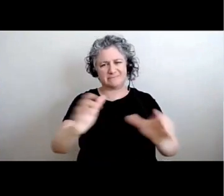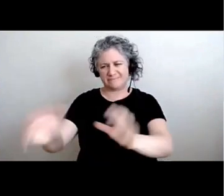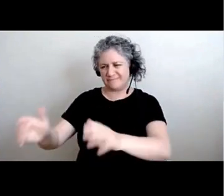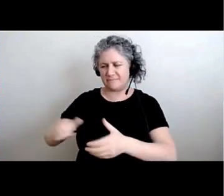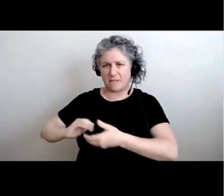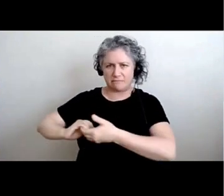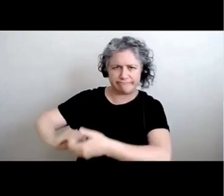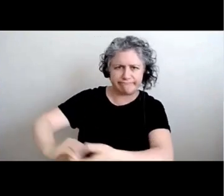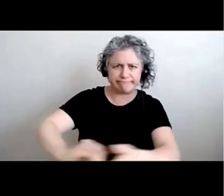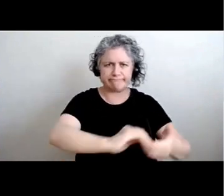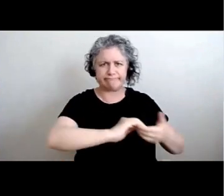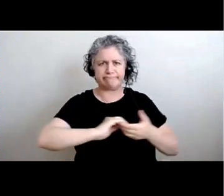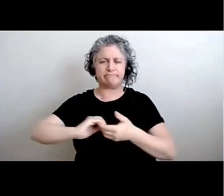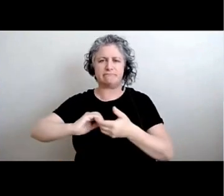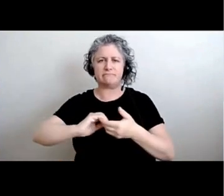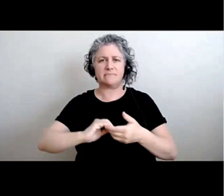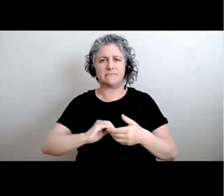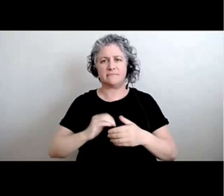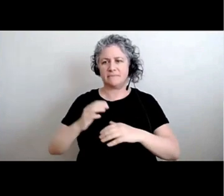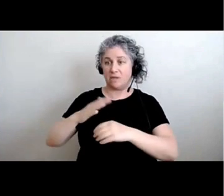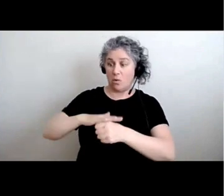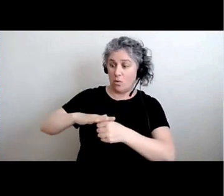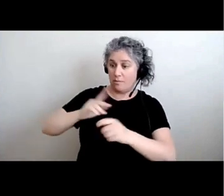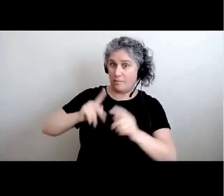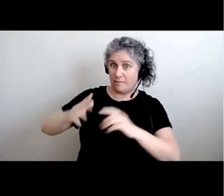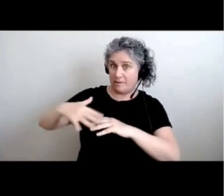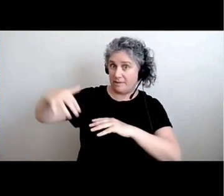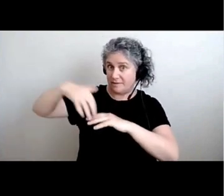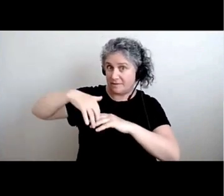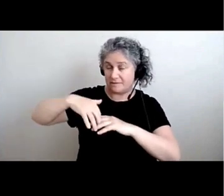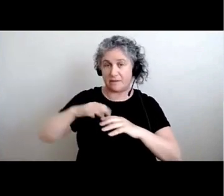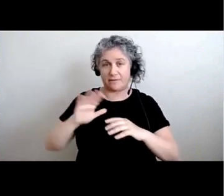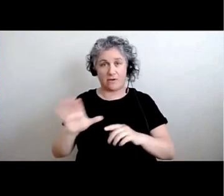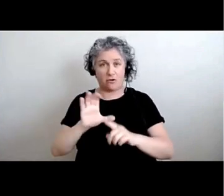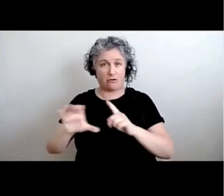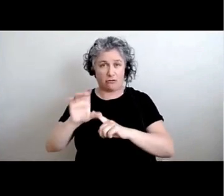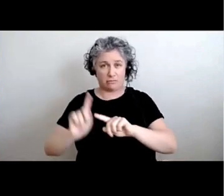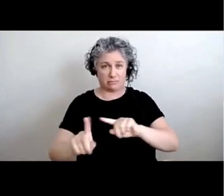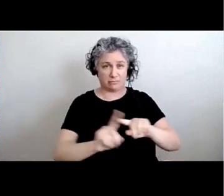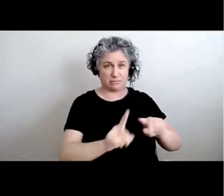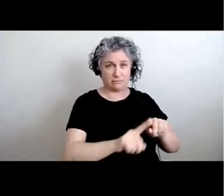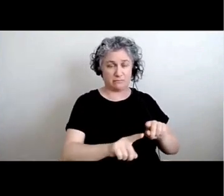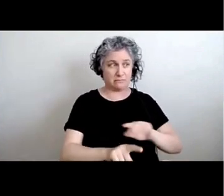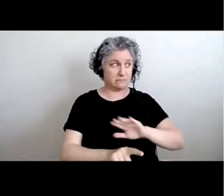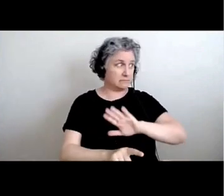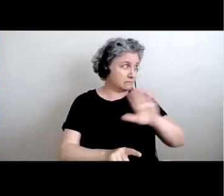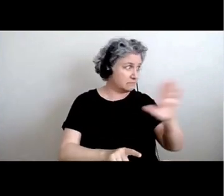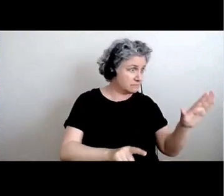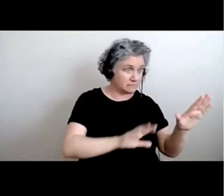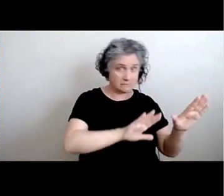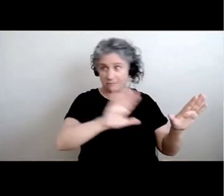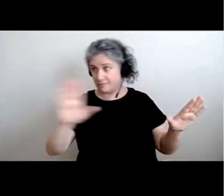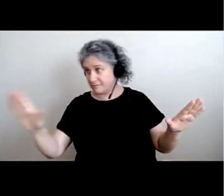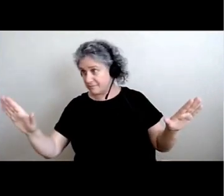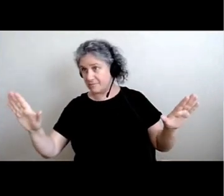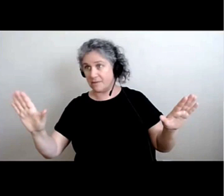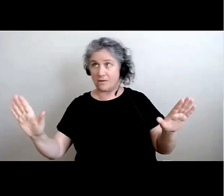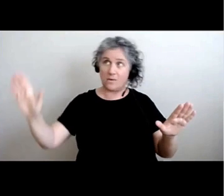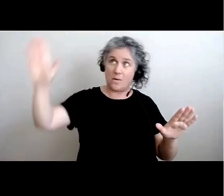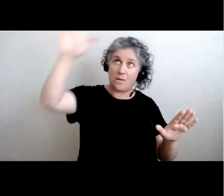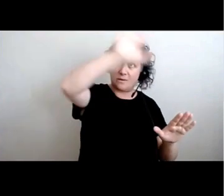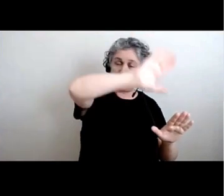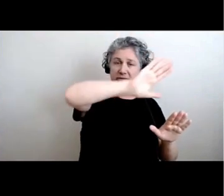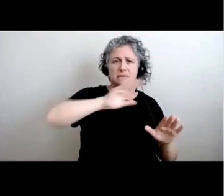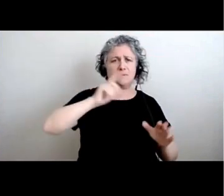indigenous peoples and their cultures. From coast to coast to coast, we acknowledge the ancestral and unceded